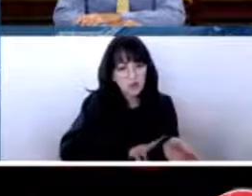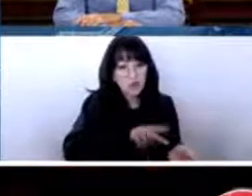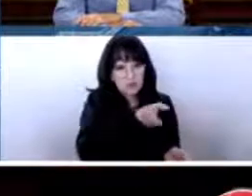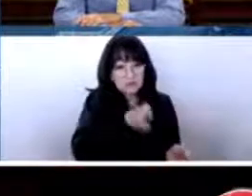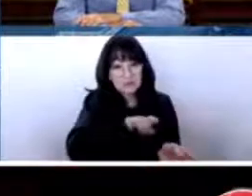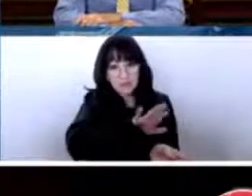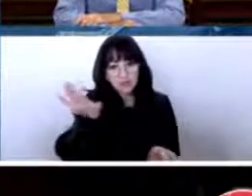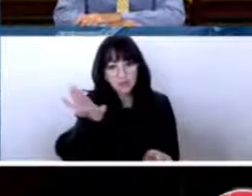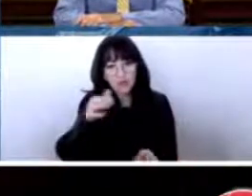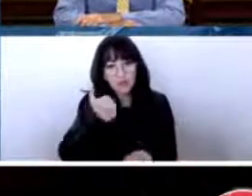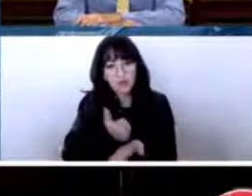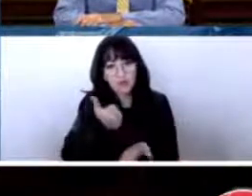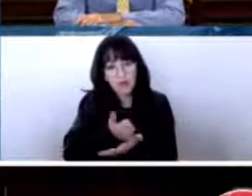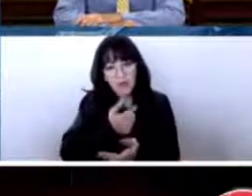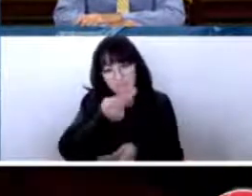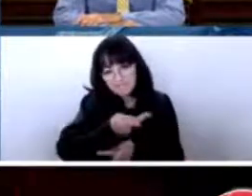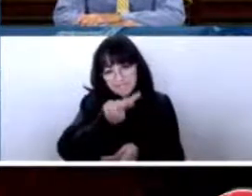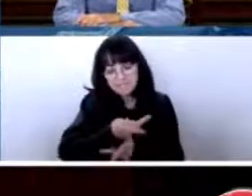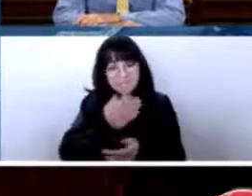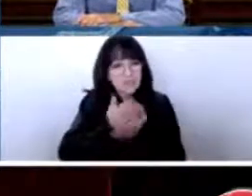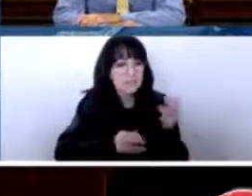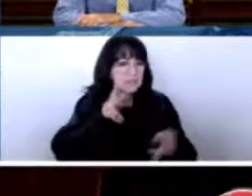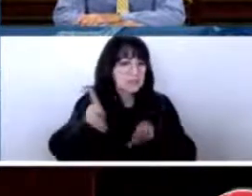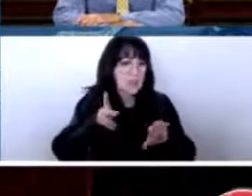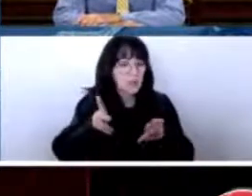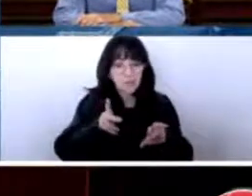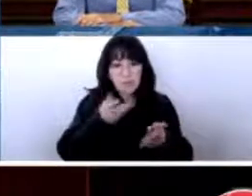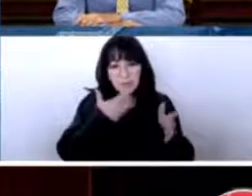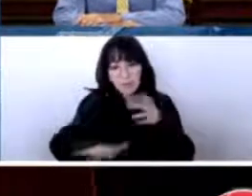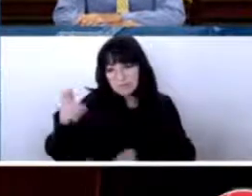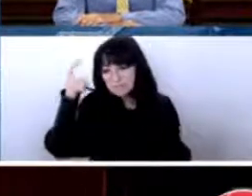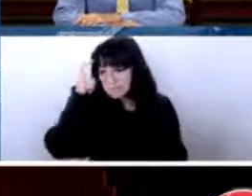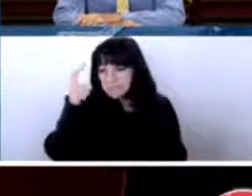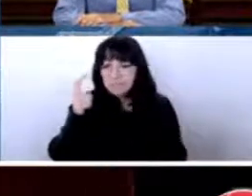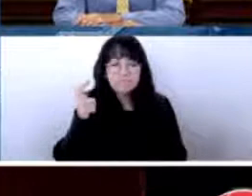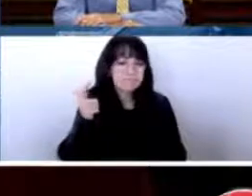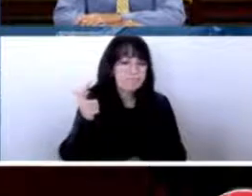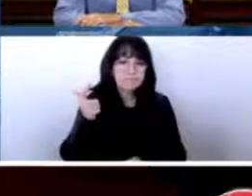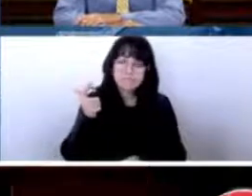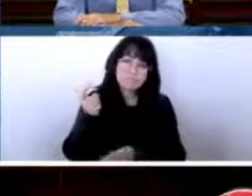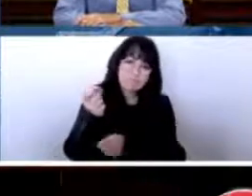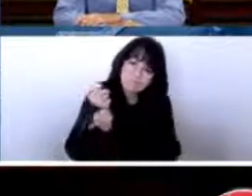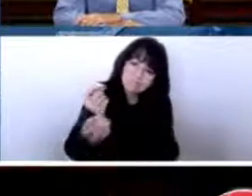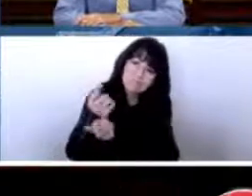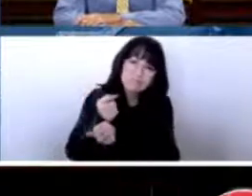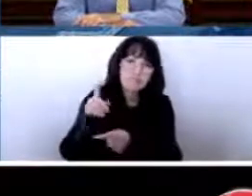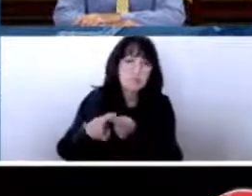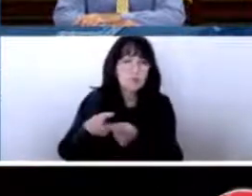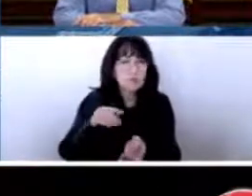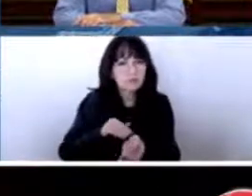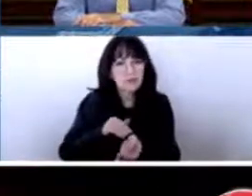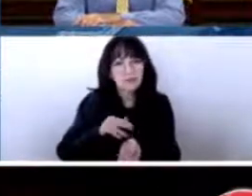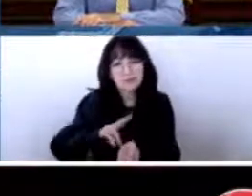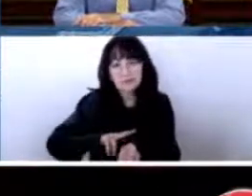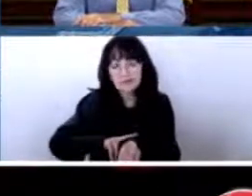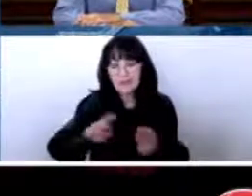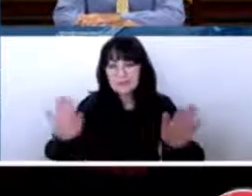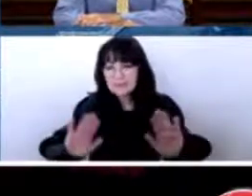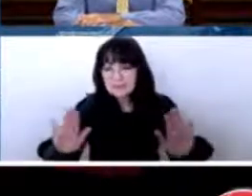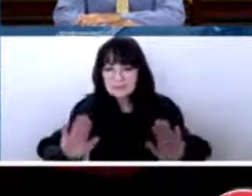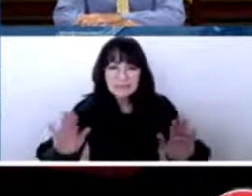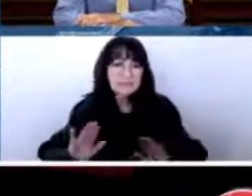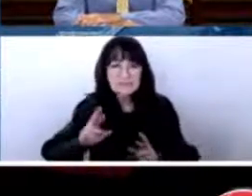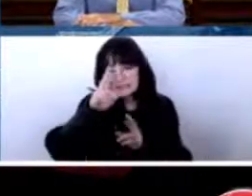all, at some point in time, will need that. So we're going to use the National Guard. That's the main reason for our state of